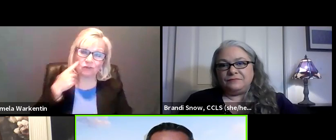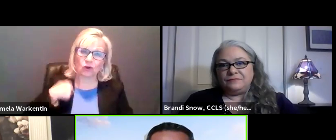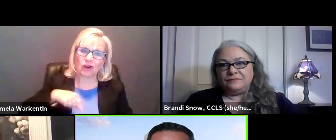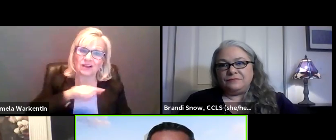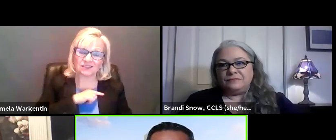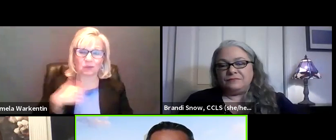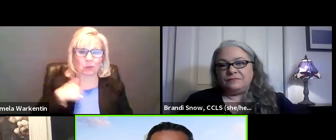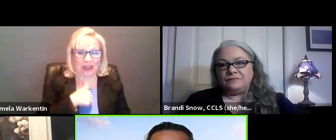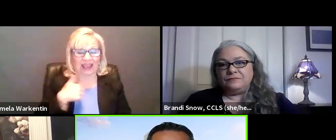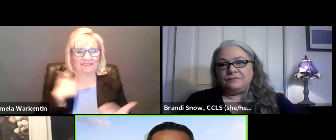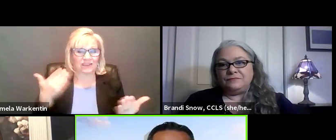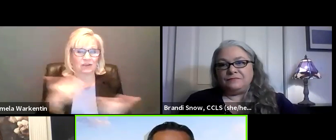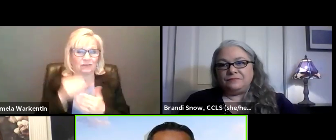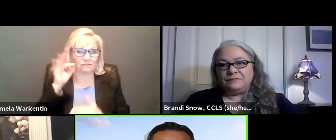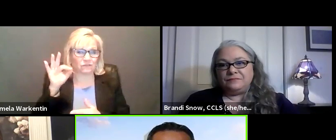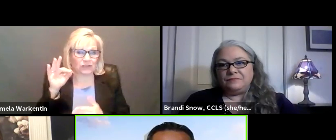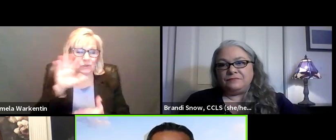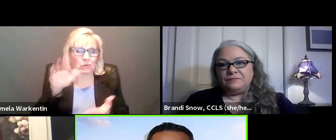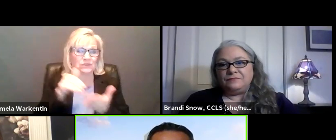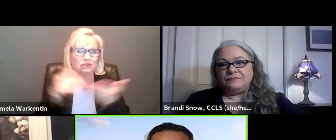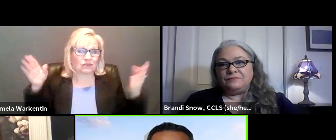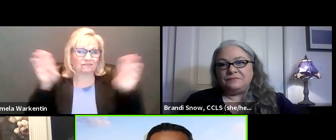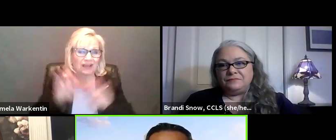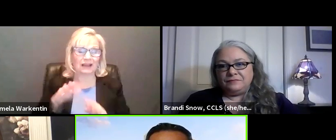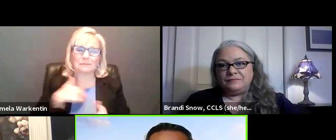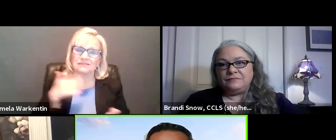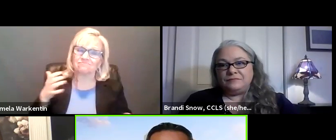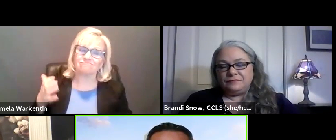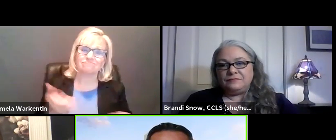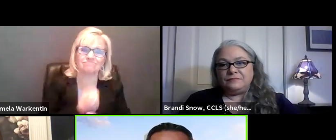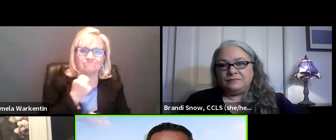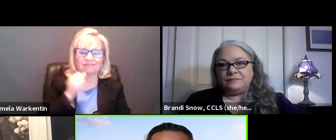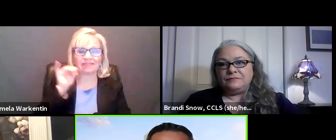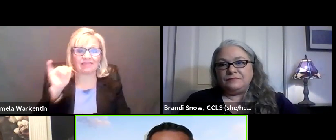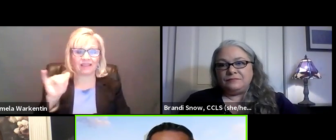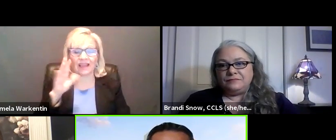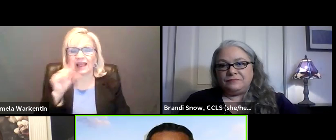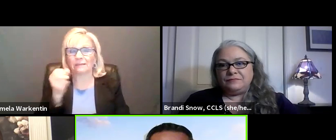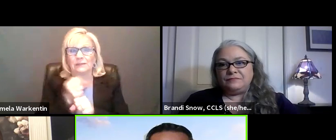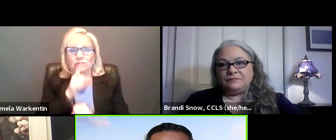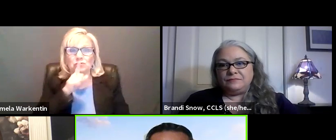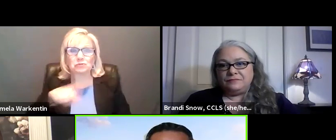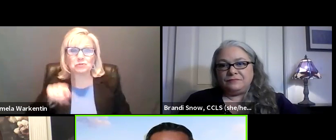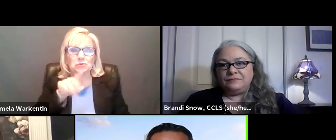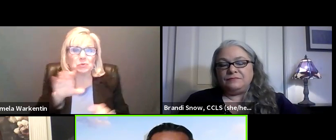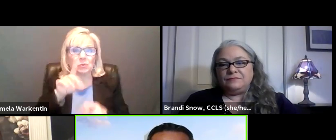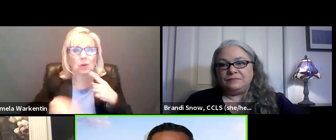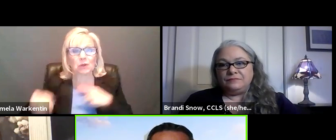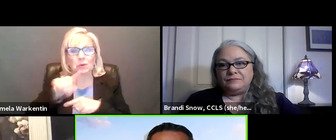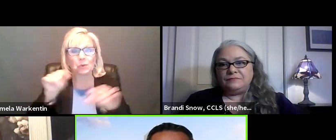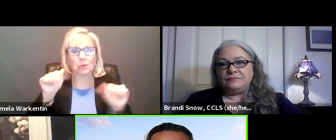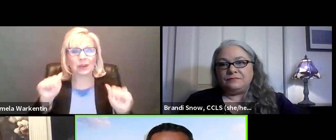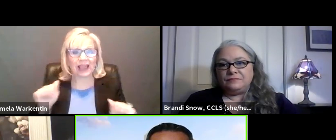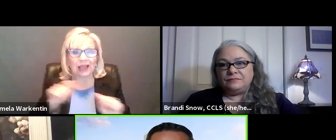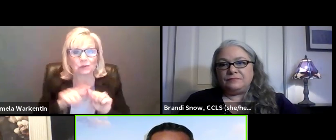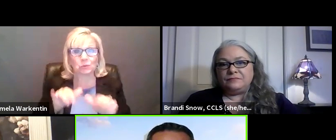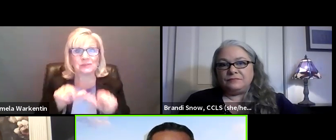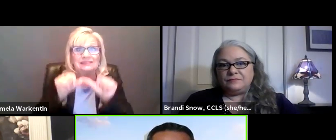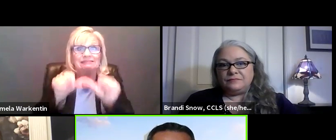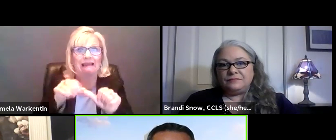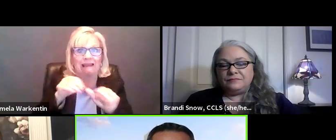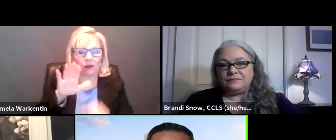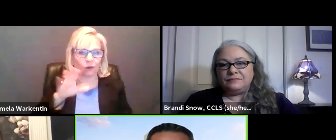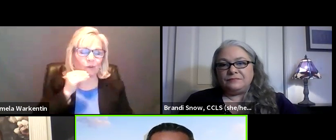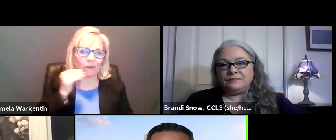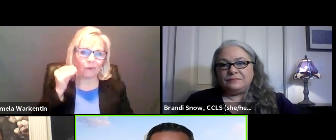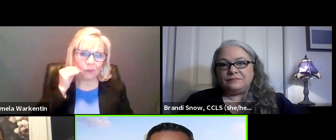Central Valley. So please take advantage of them and make sure that you do all you can to stay in your home. And if we can be of any assistance,